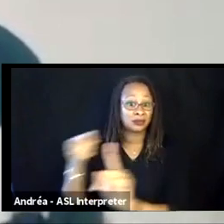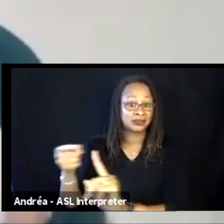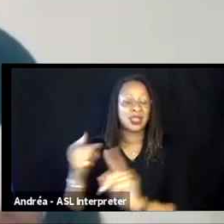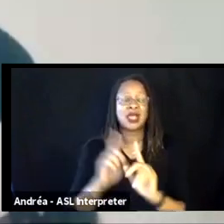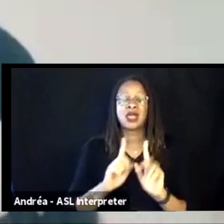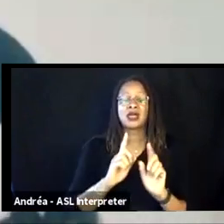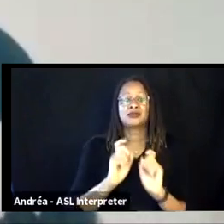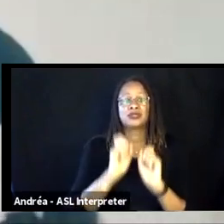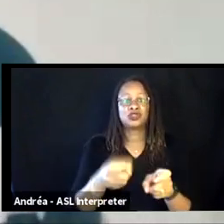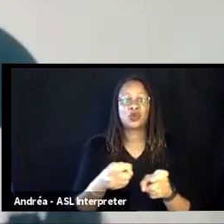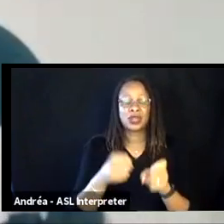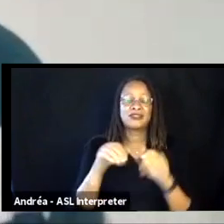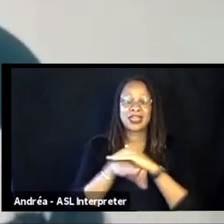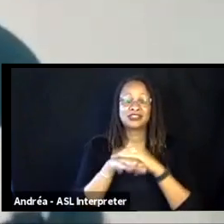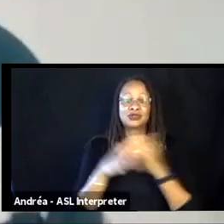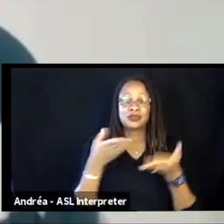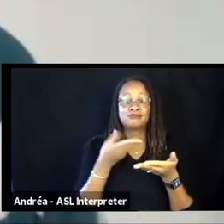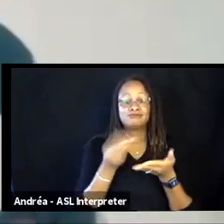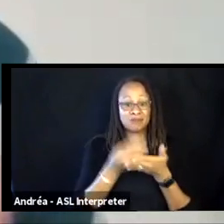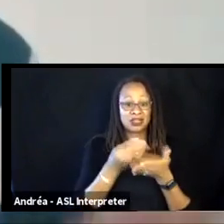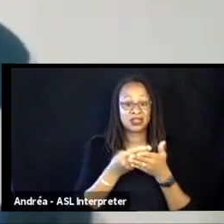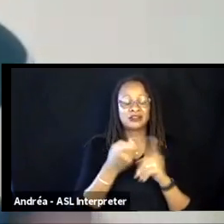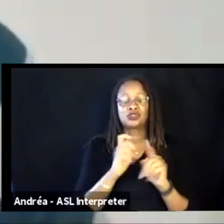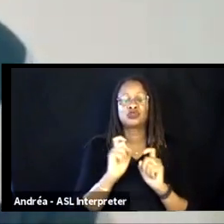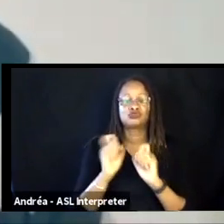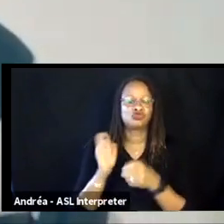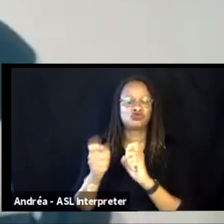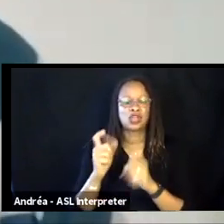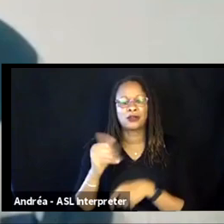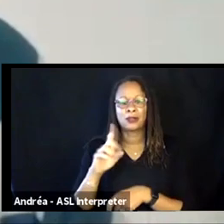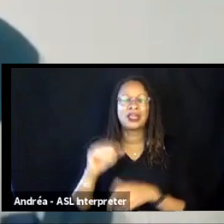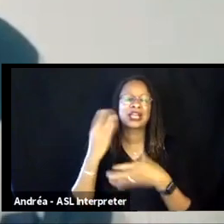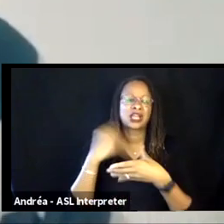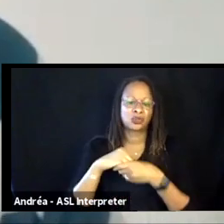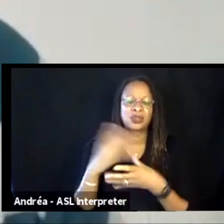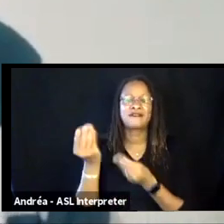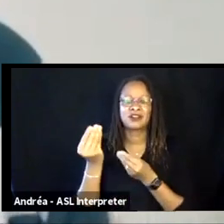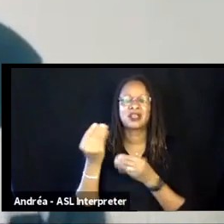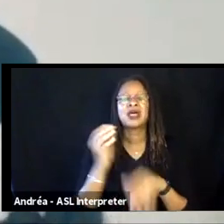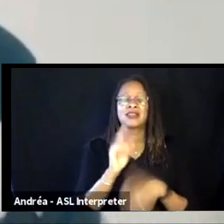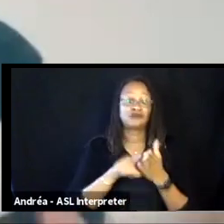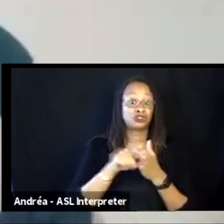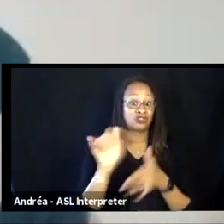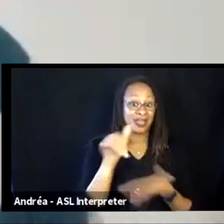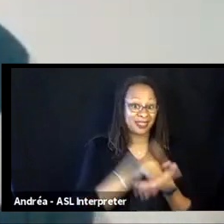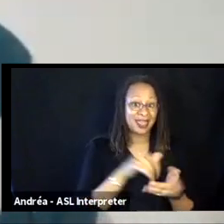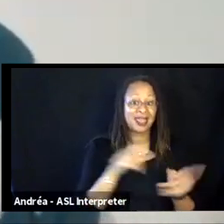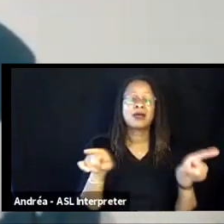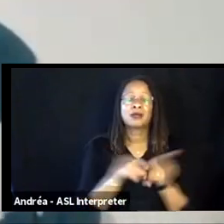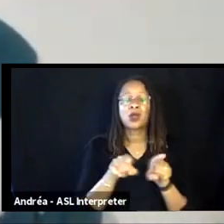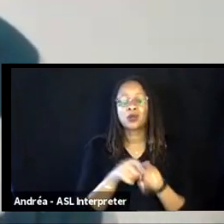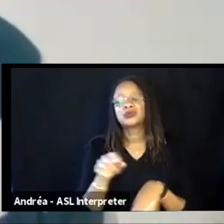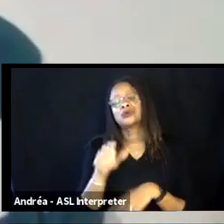the entry proceeds for both of those lions to charitable initiatives, including funding research like this, but we also do quite a few other